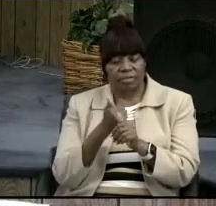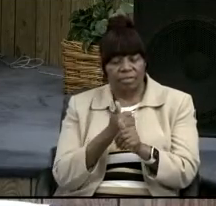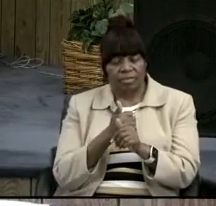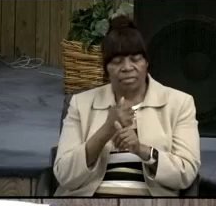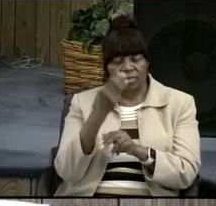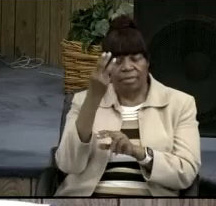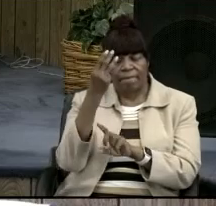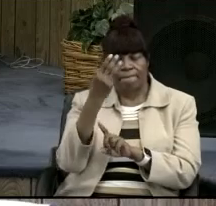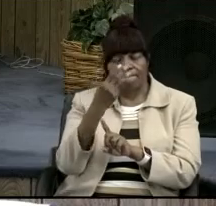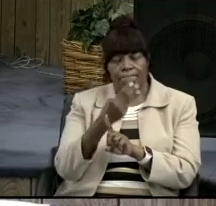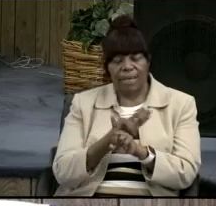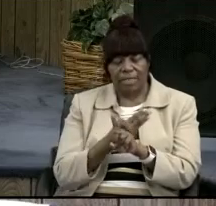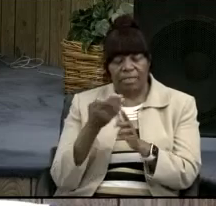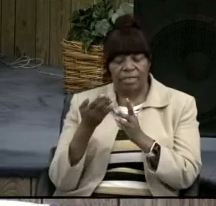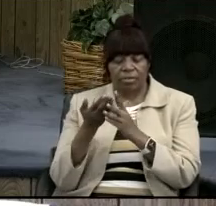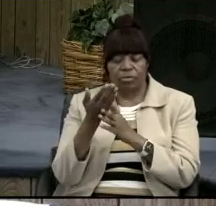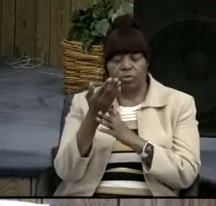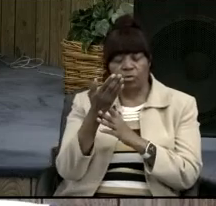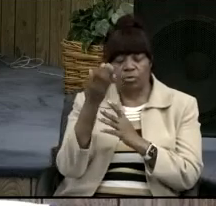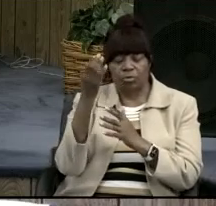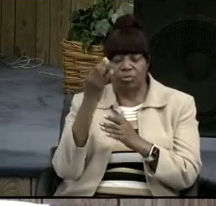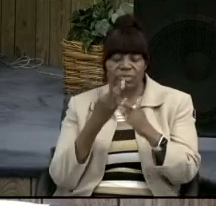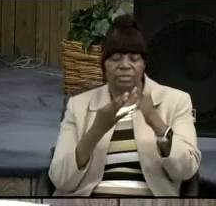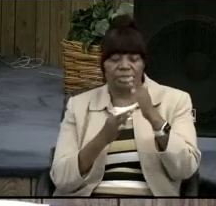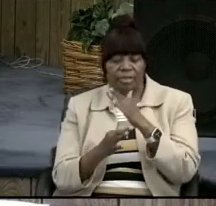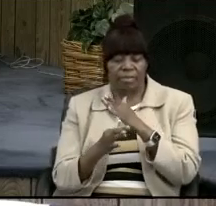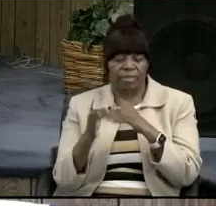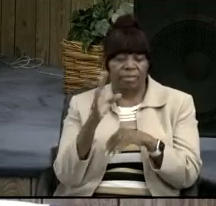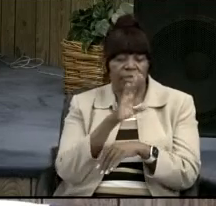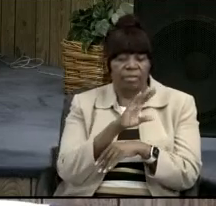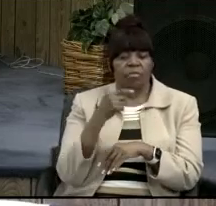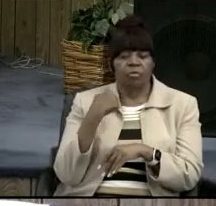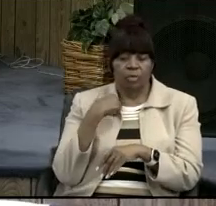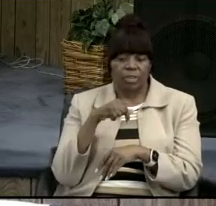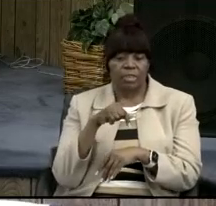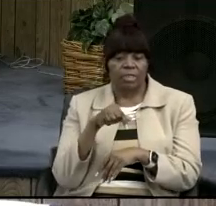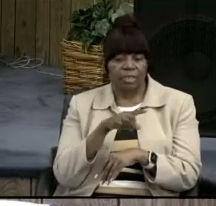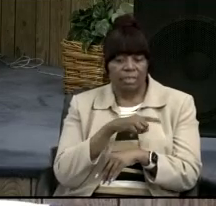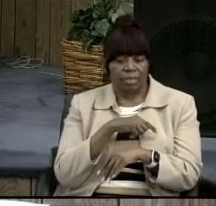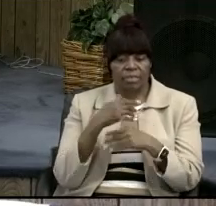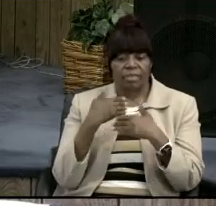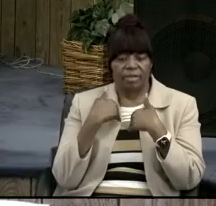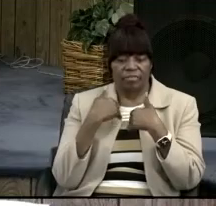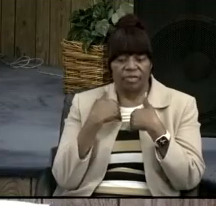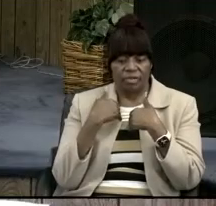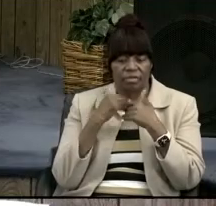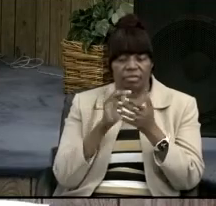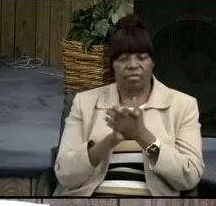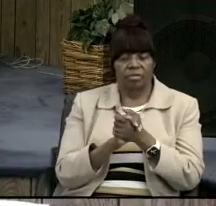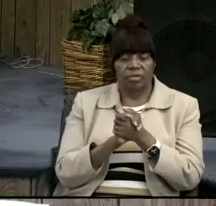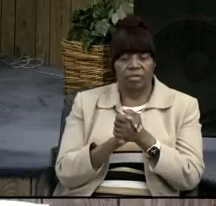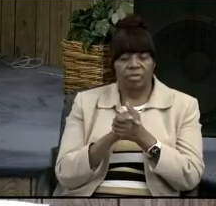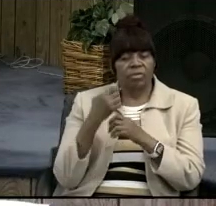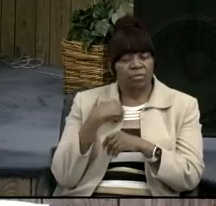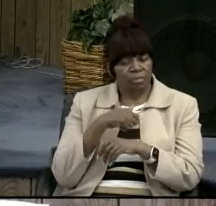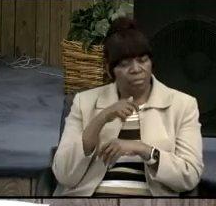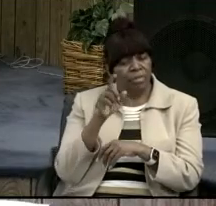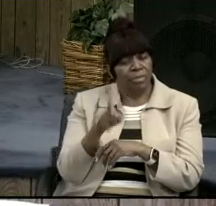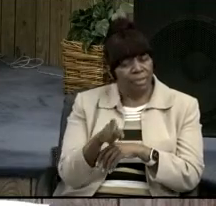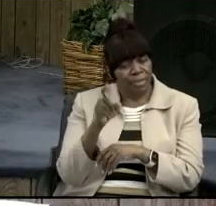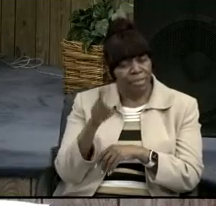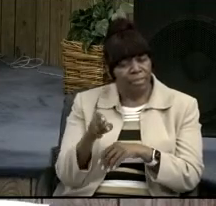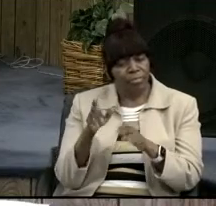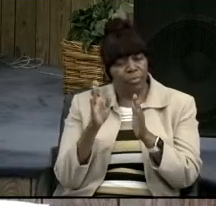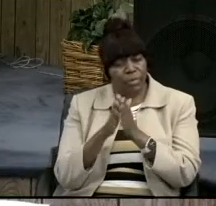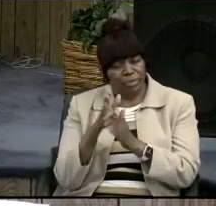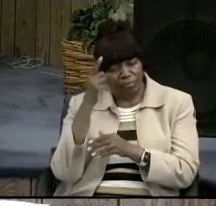Monday through Sabbath, and then Sunday night we have prayer also. Pastor said already, we need to pray. Pray